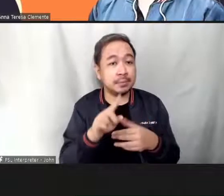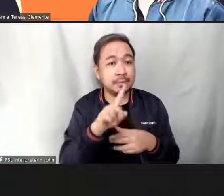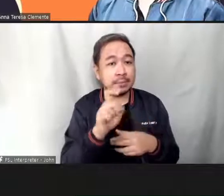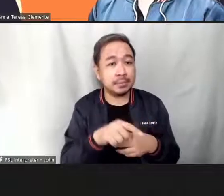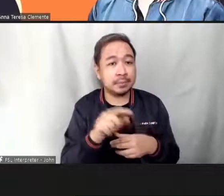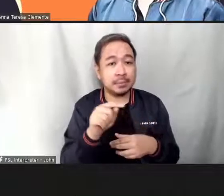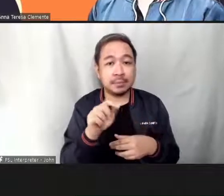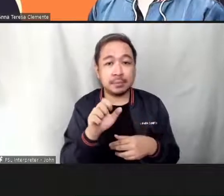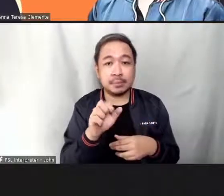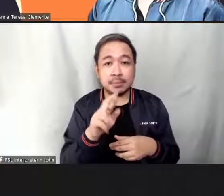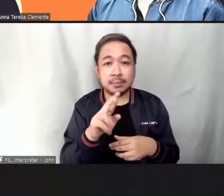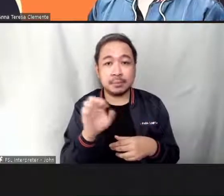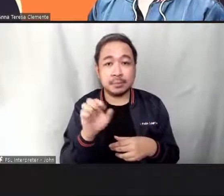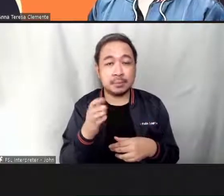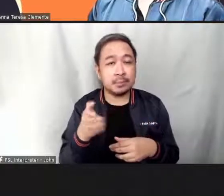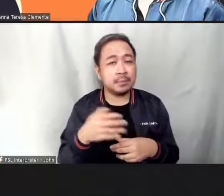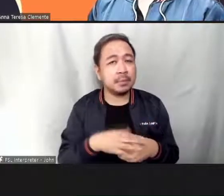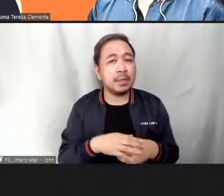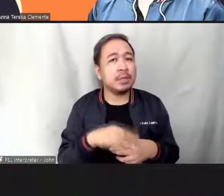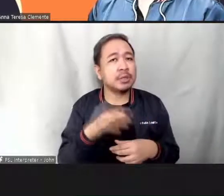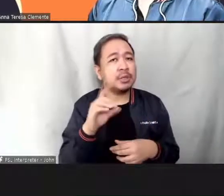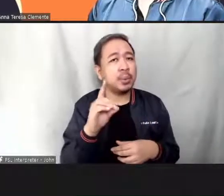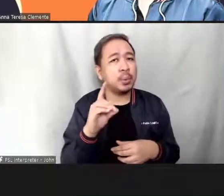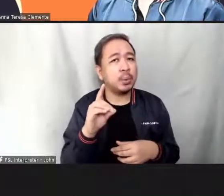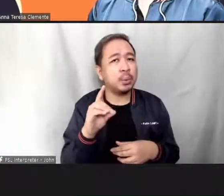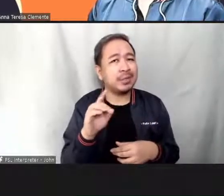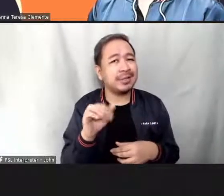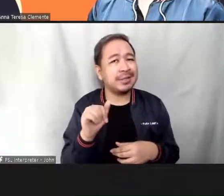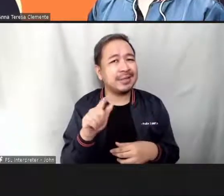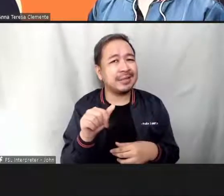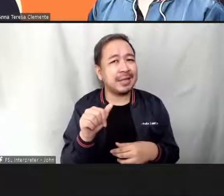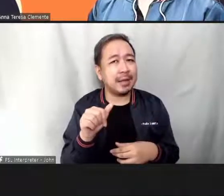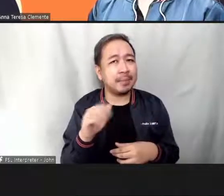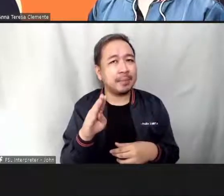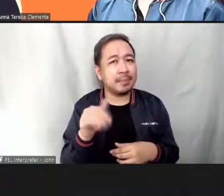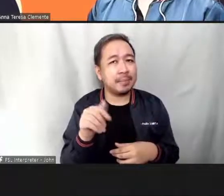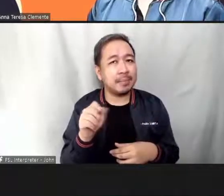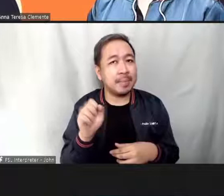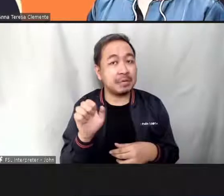Mr. Re, is the database accessible to the public?